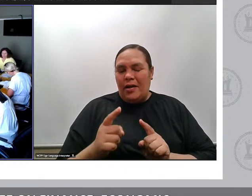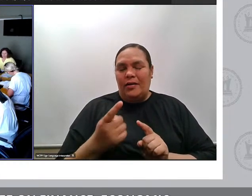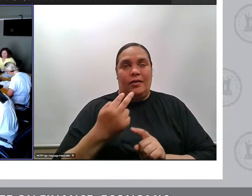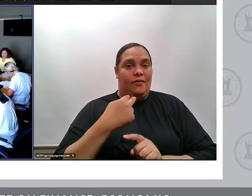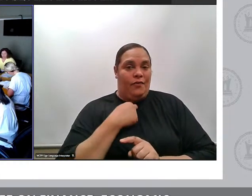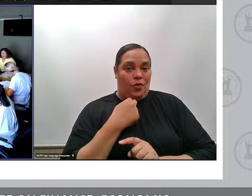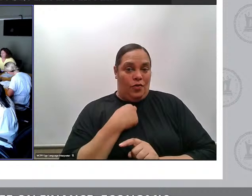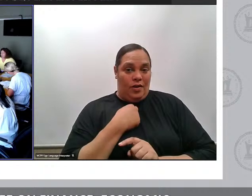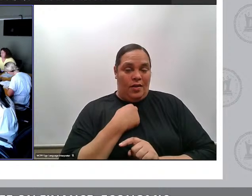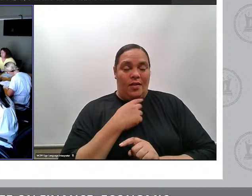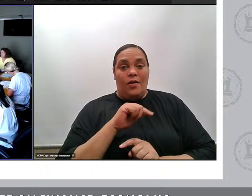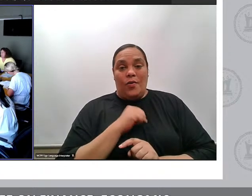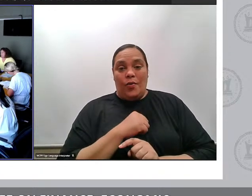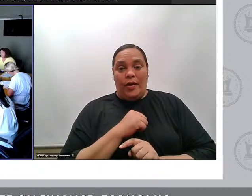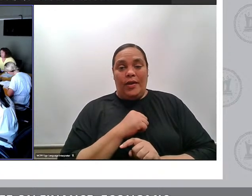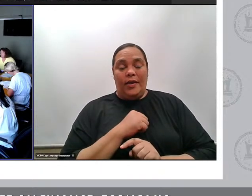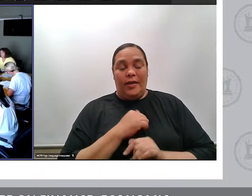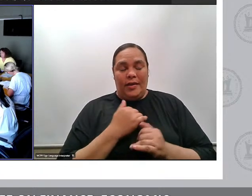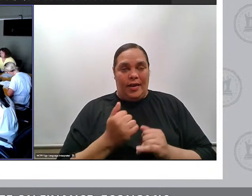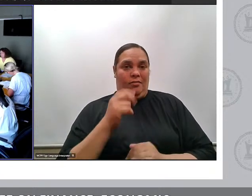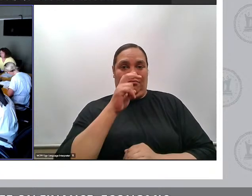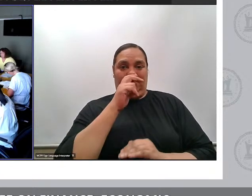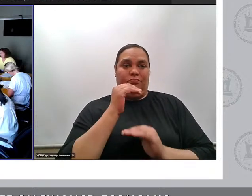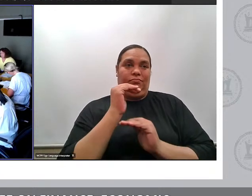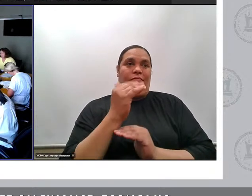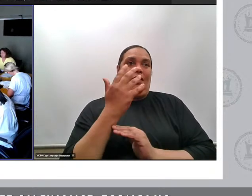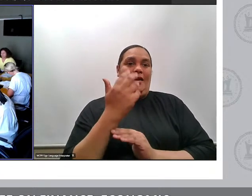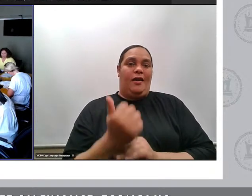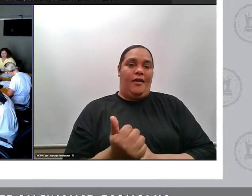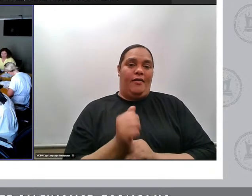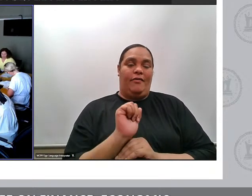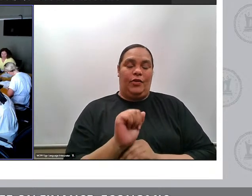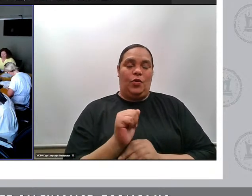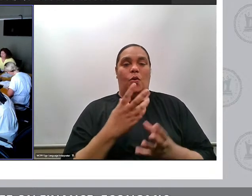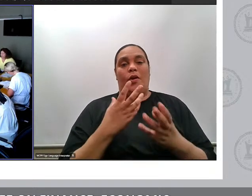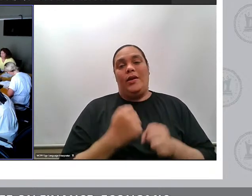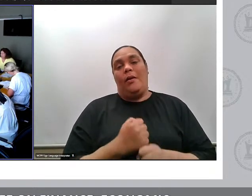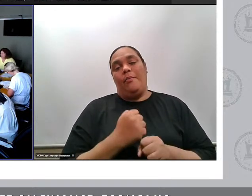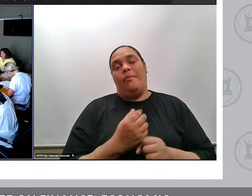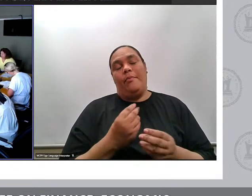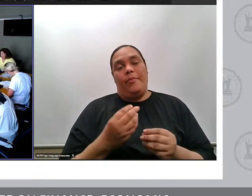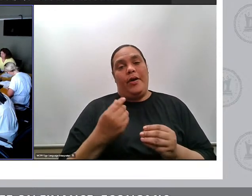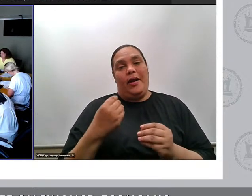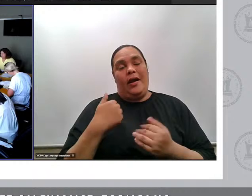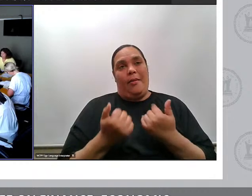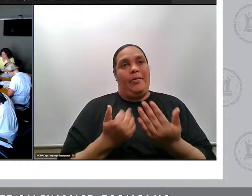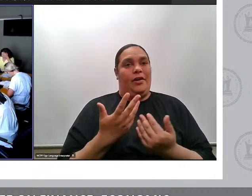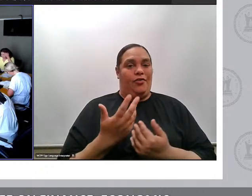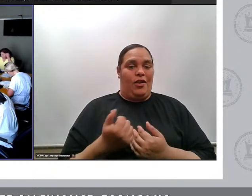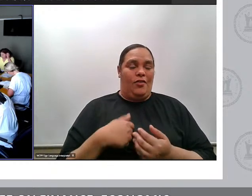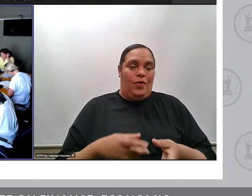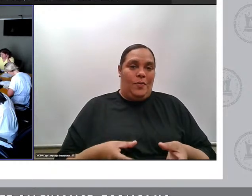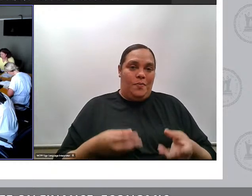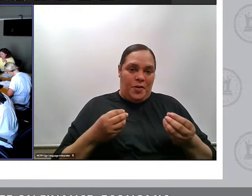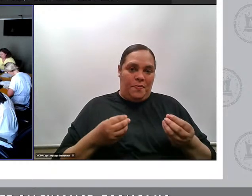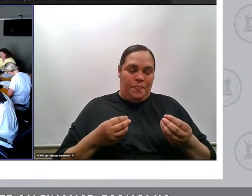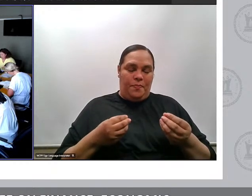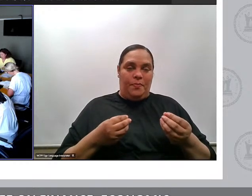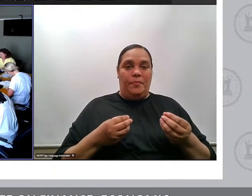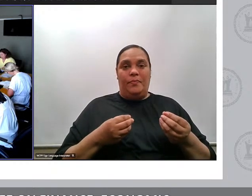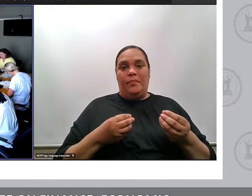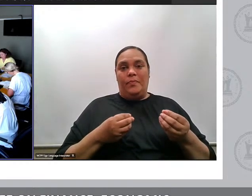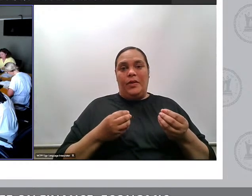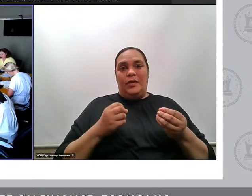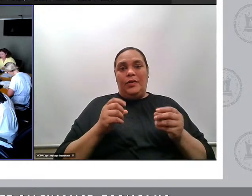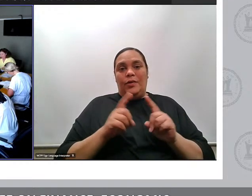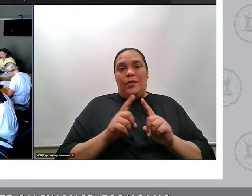Unfortunately, we are restricted in terms of the number of applications we receive. So as you will